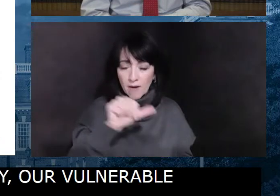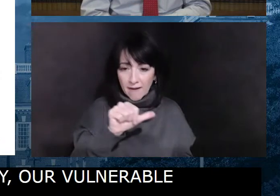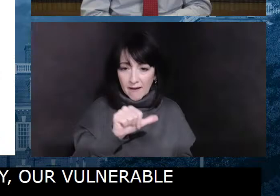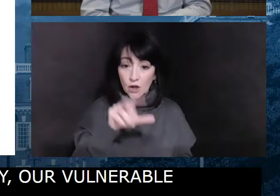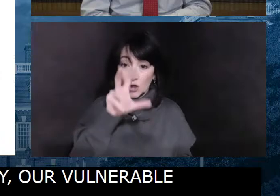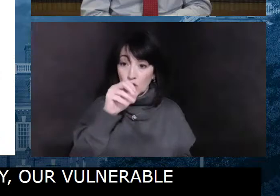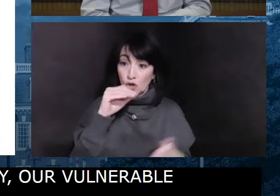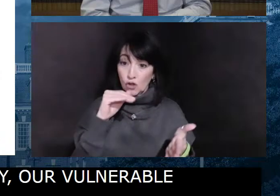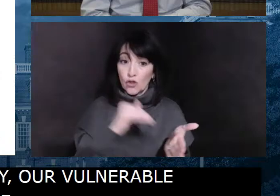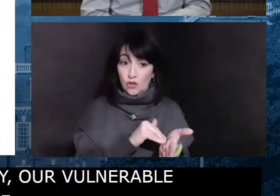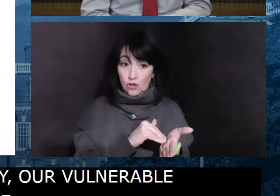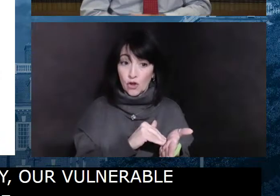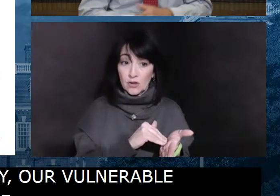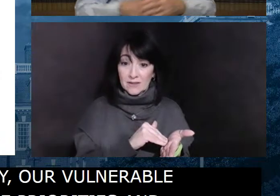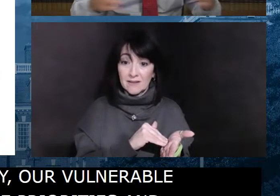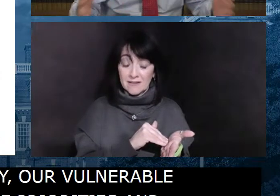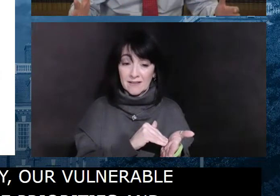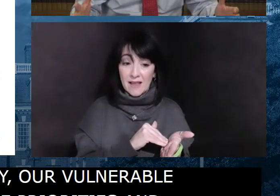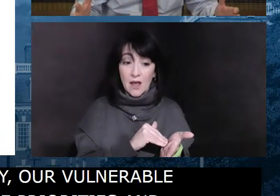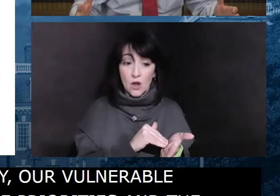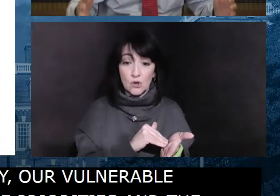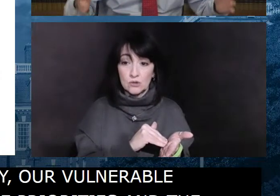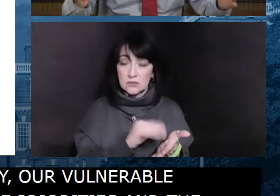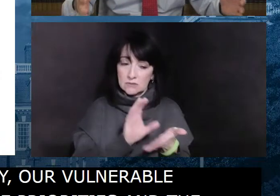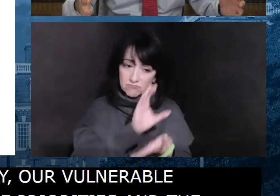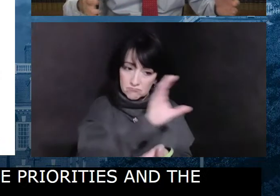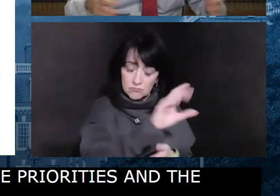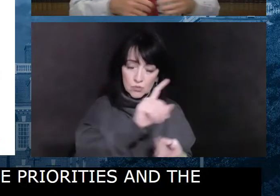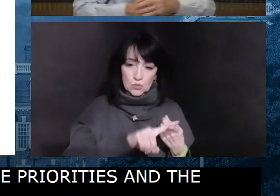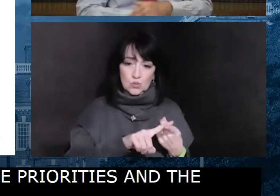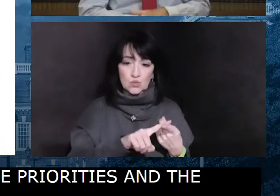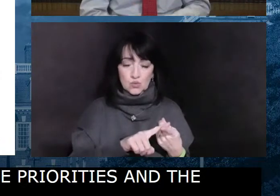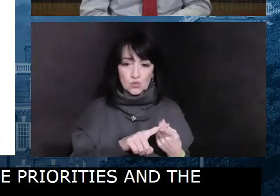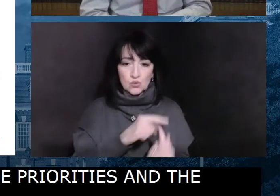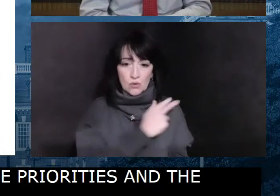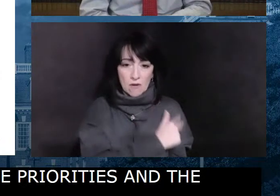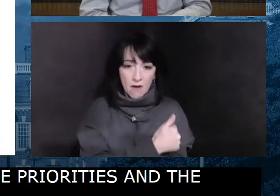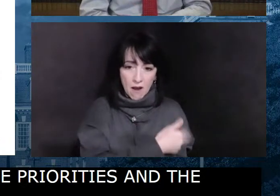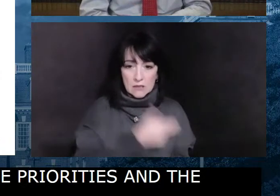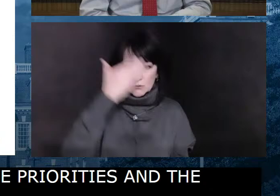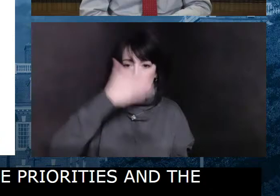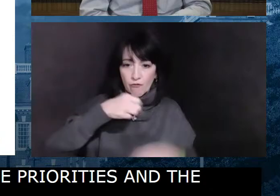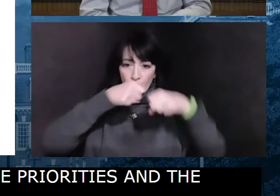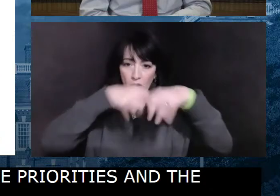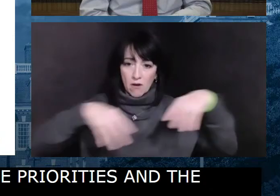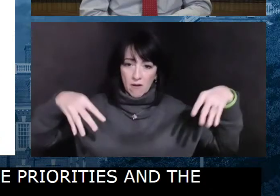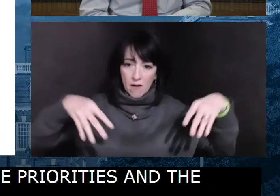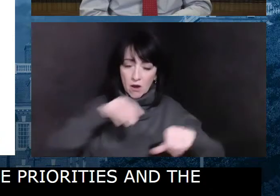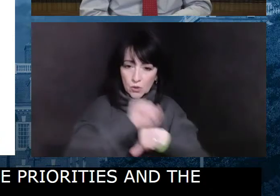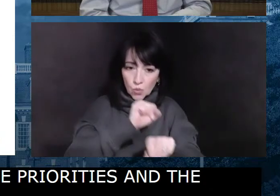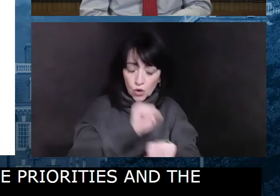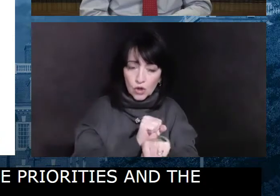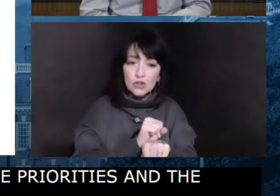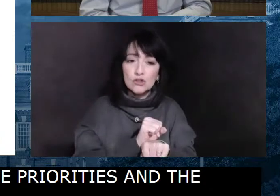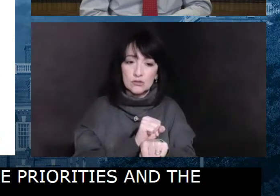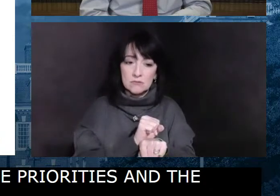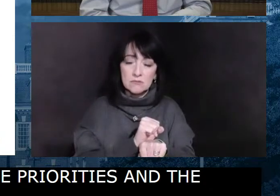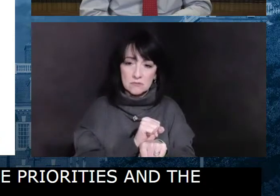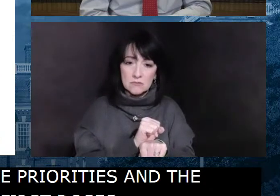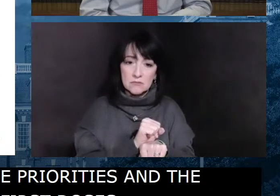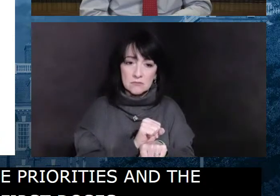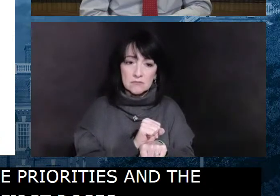first 50,000 doses that we received went to our hospitals, frontline hospital workers, healthcare workers. They helped